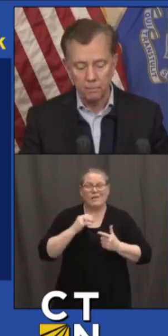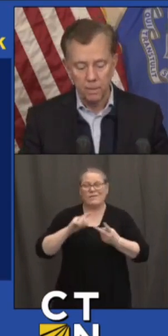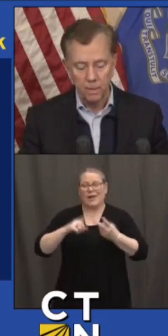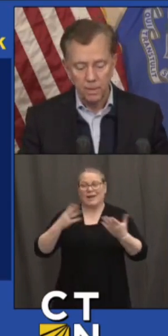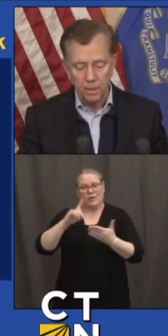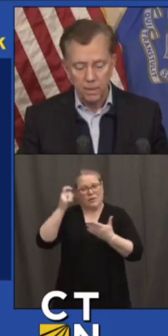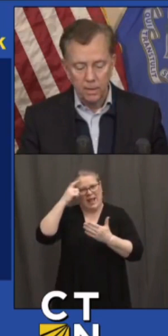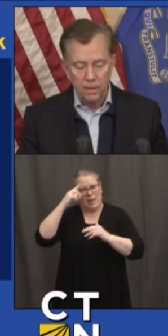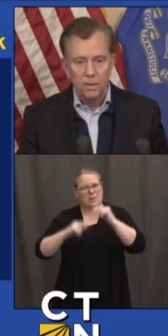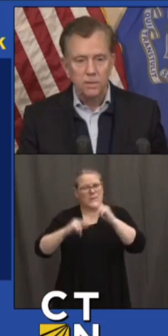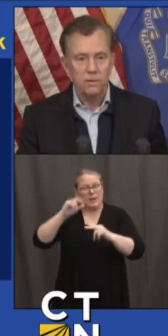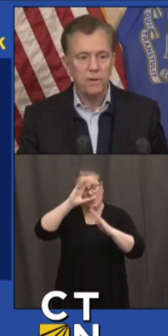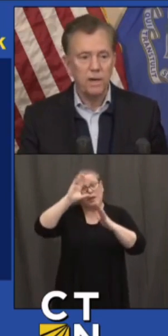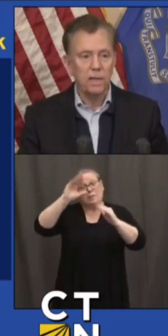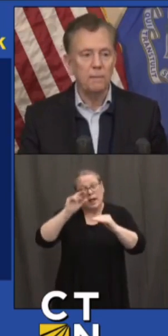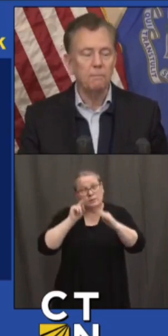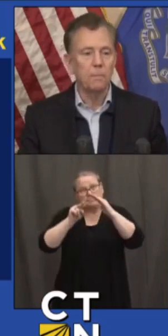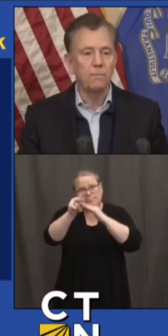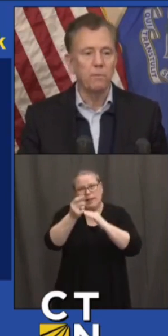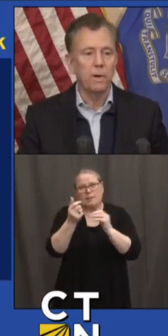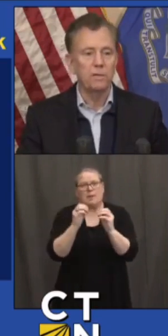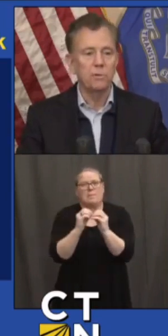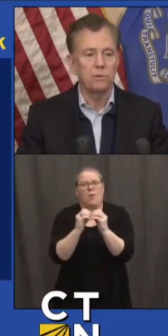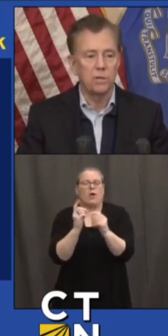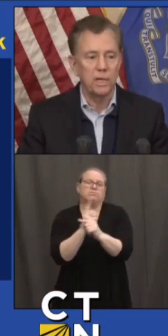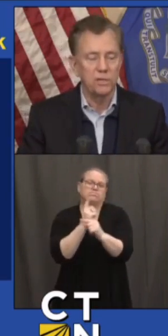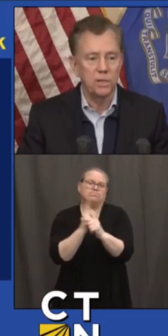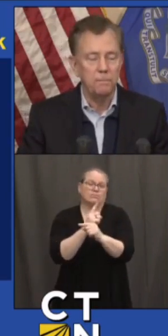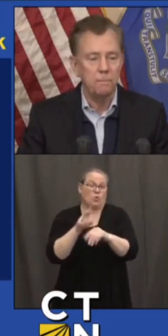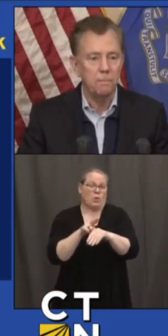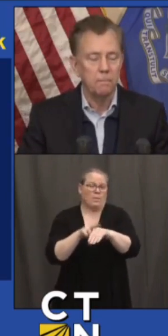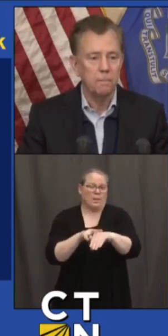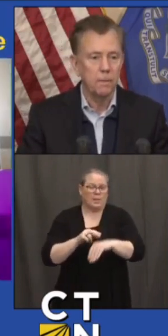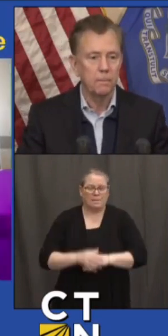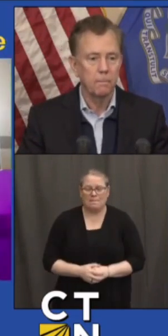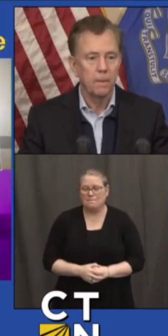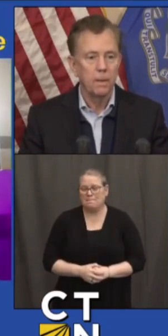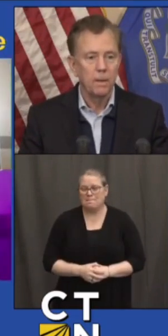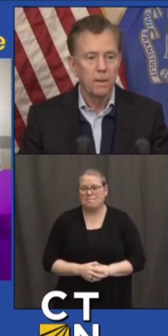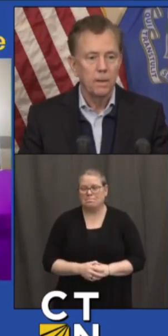building. So finally, before I introduce Lisa,